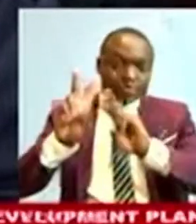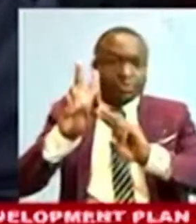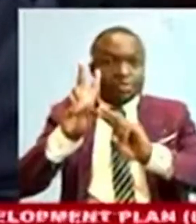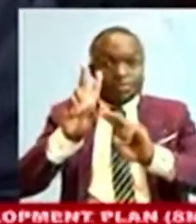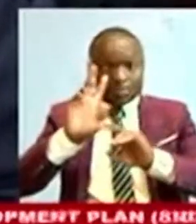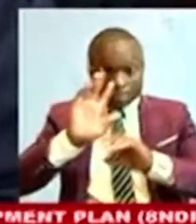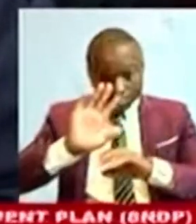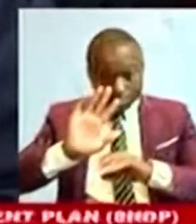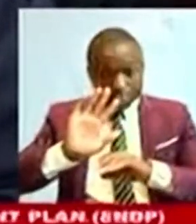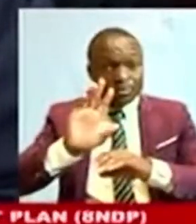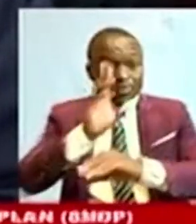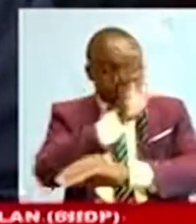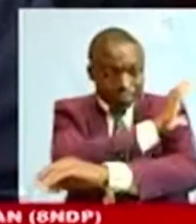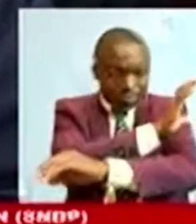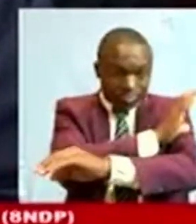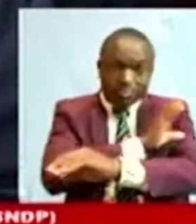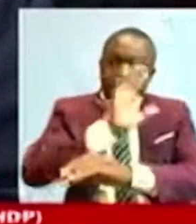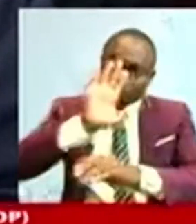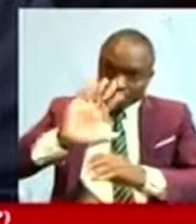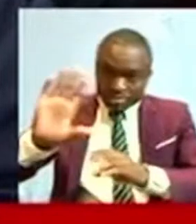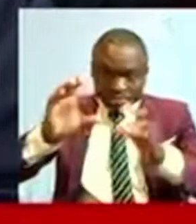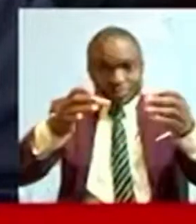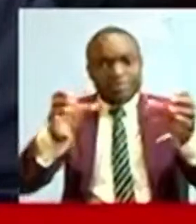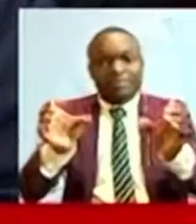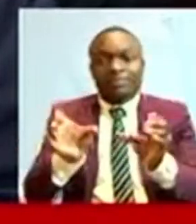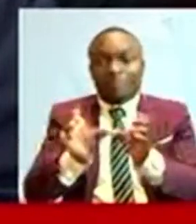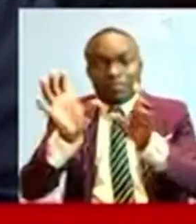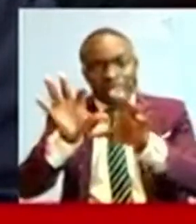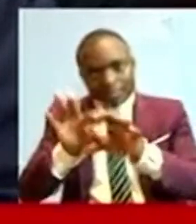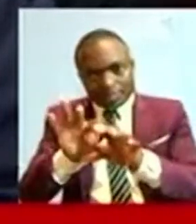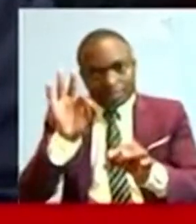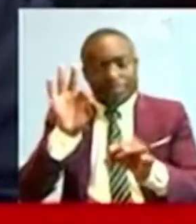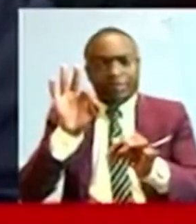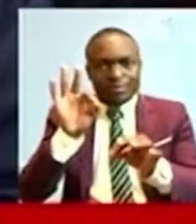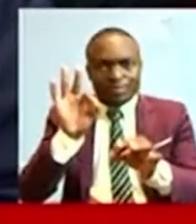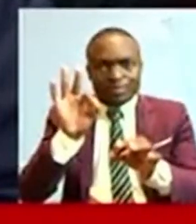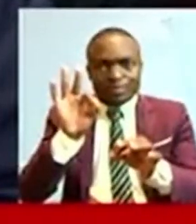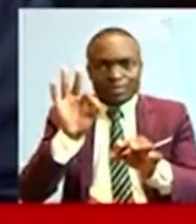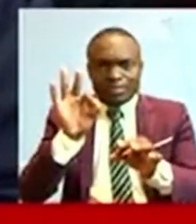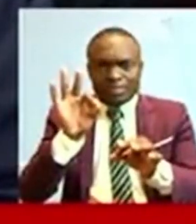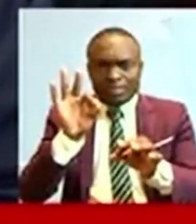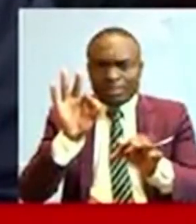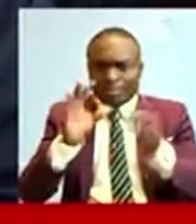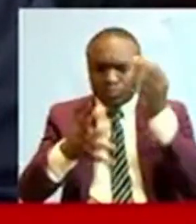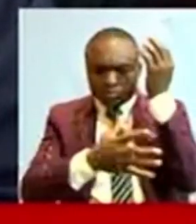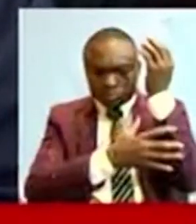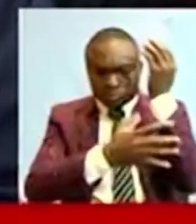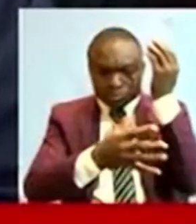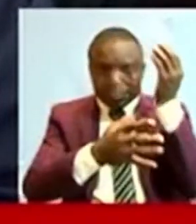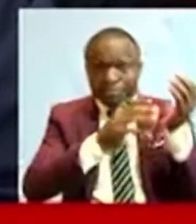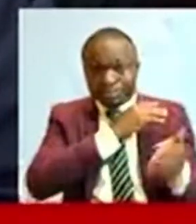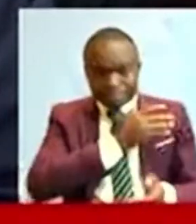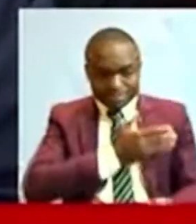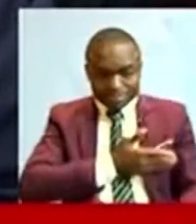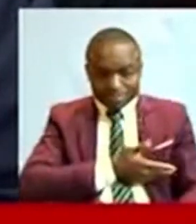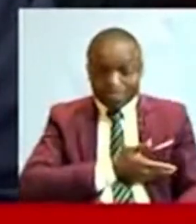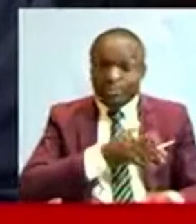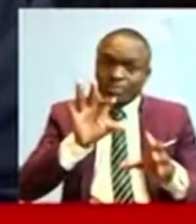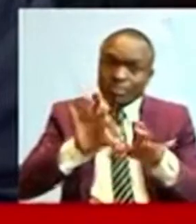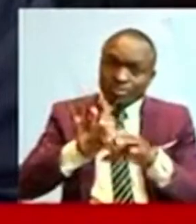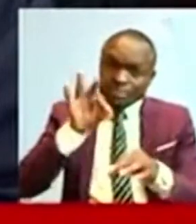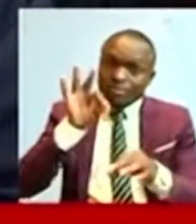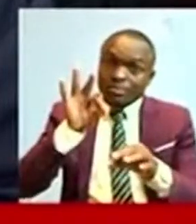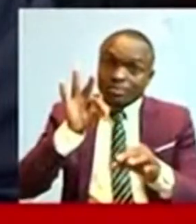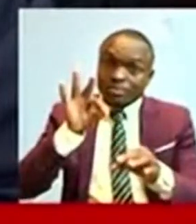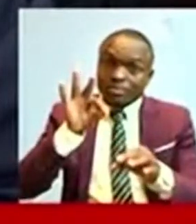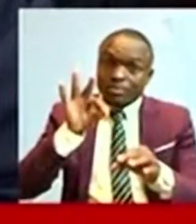constituency, you find, other than the expectant mothers, you find those who accompany